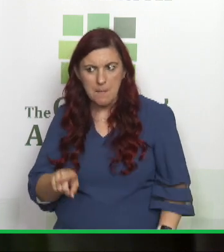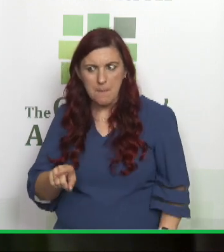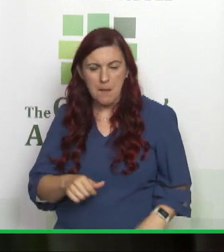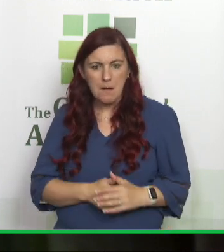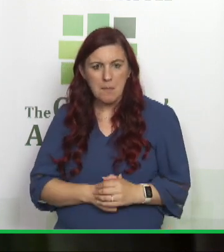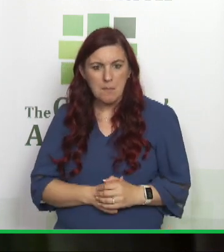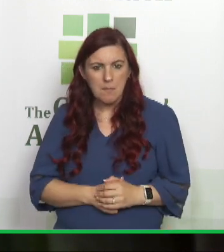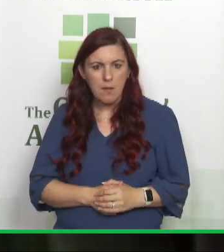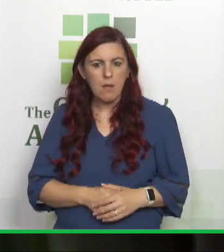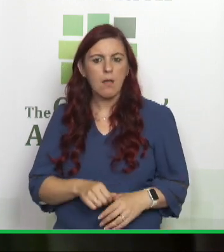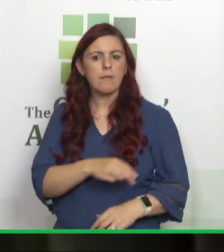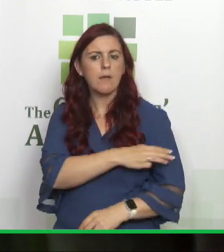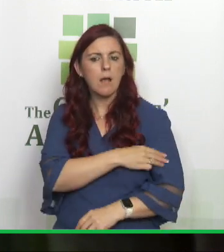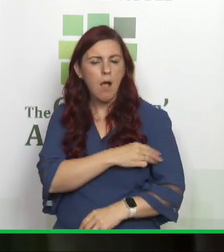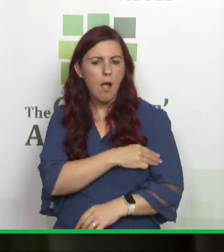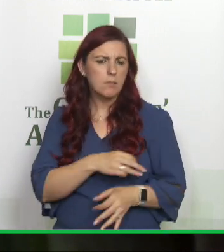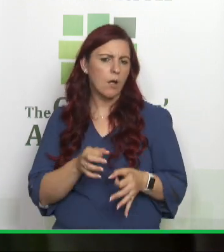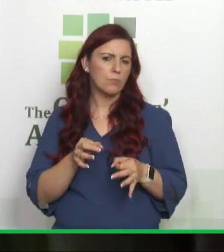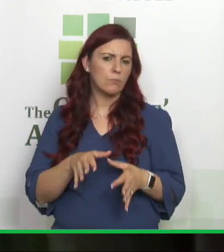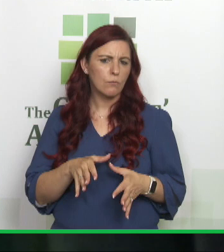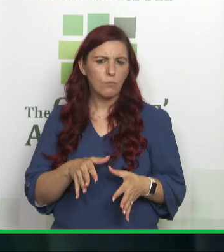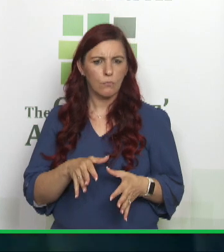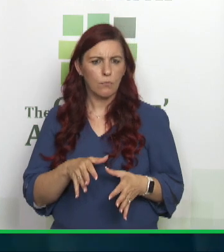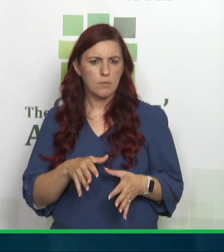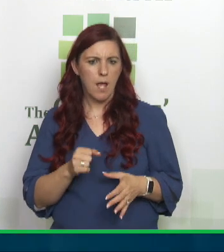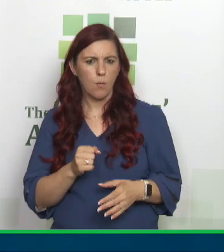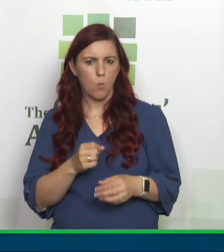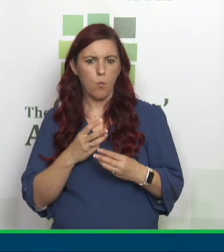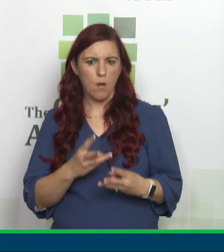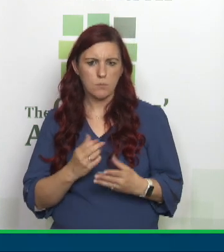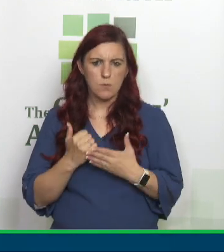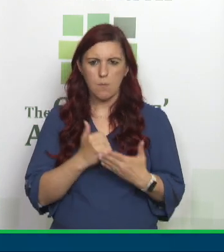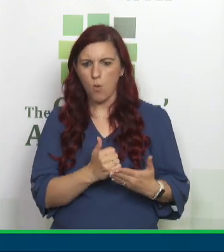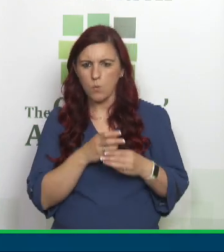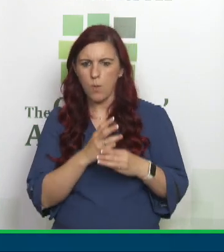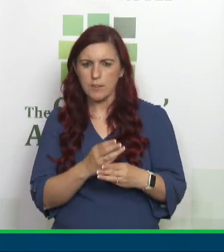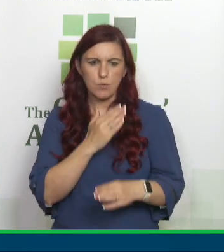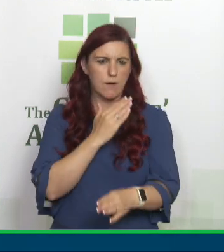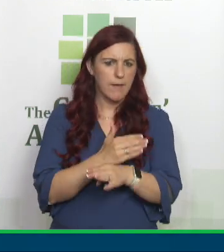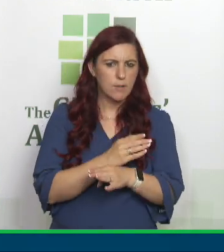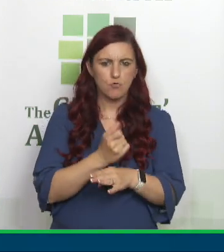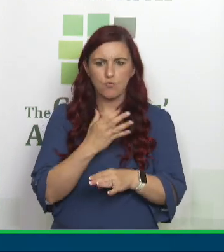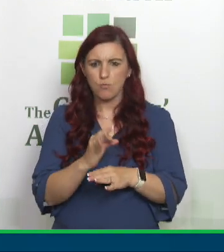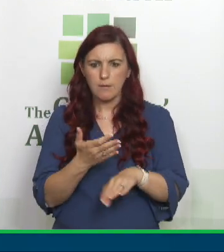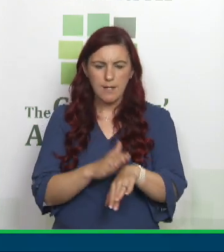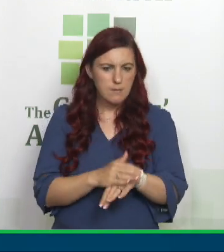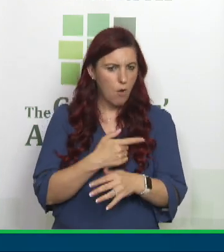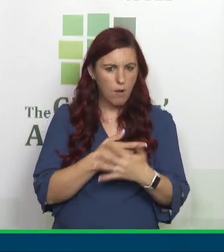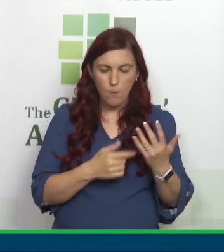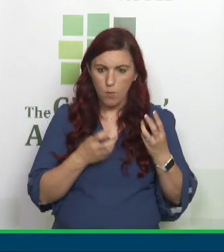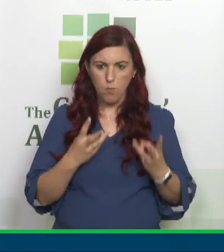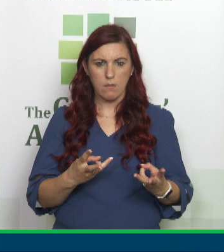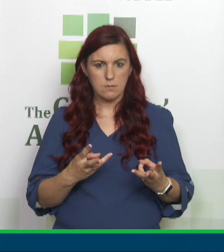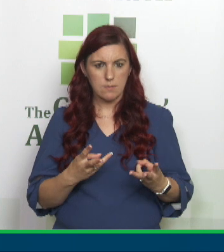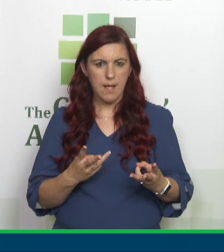On Garda Síochána, of course, support measures that can prevent drug deaths, such as the use of naloxone and supervised injecting facilities.